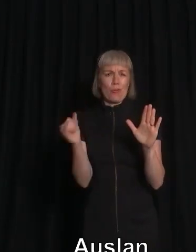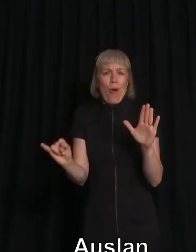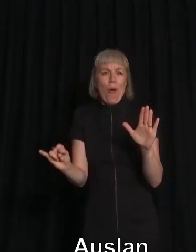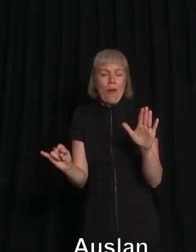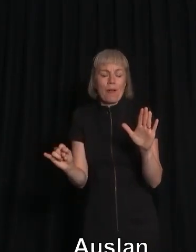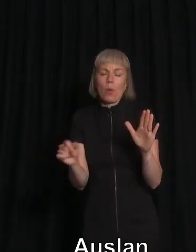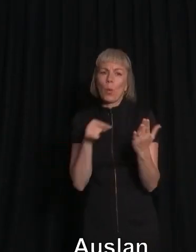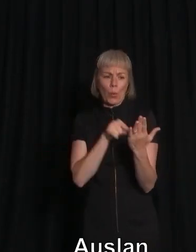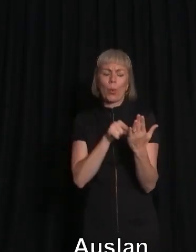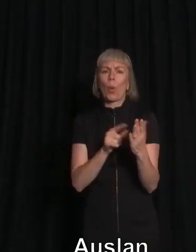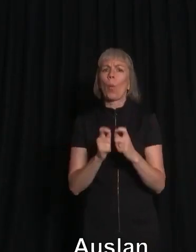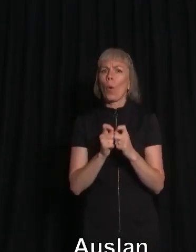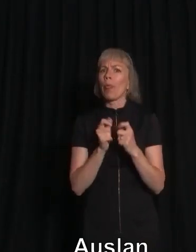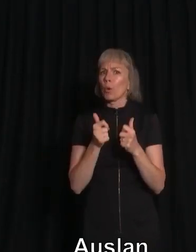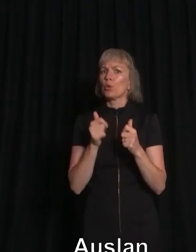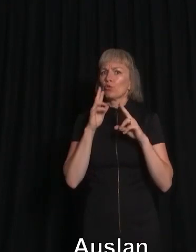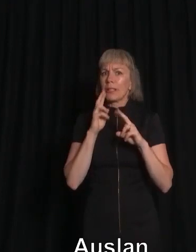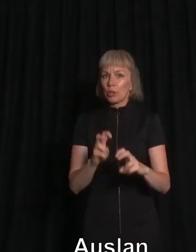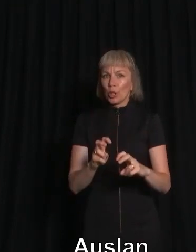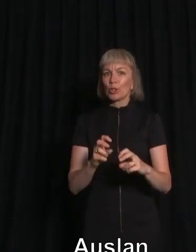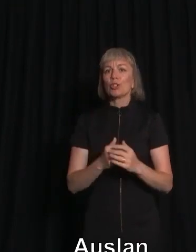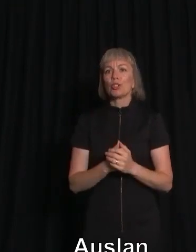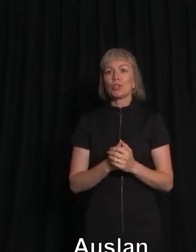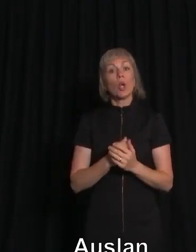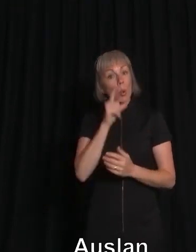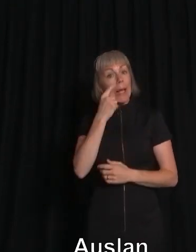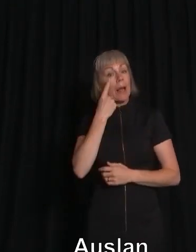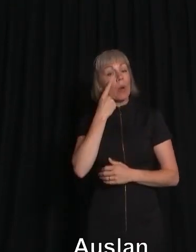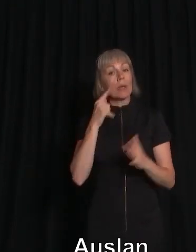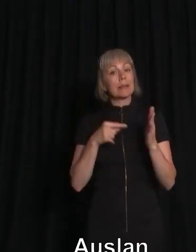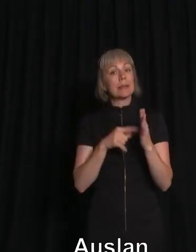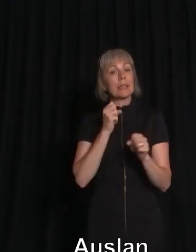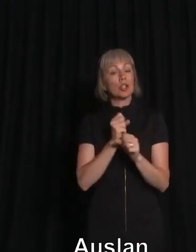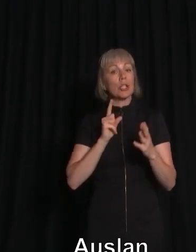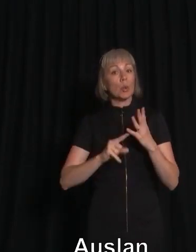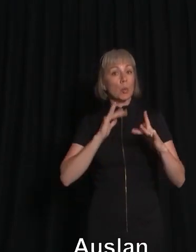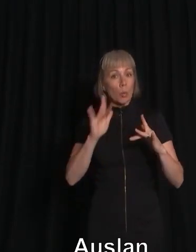it. And yeah, we can chat about it, but it's also on the TGEU website.